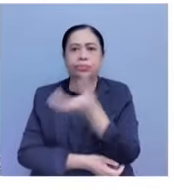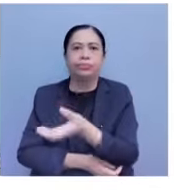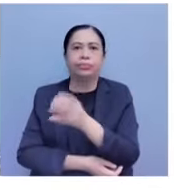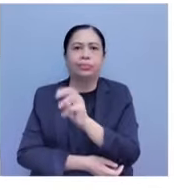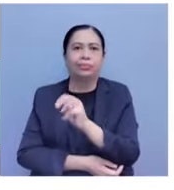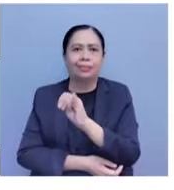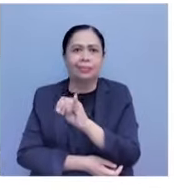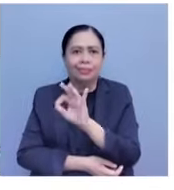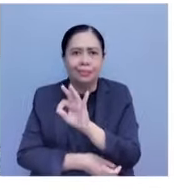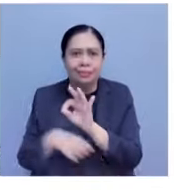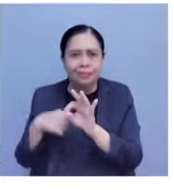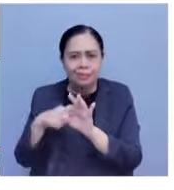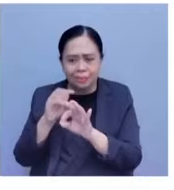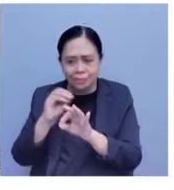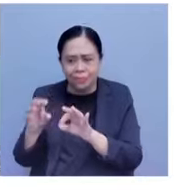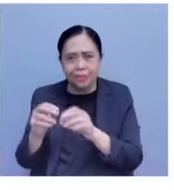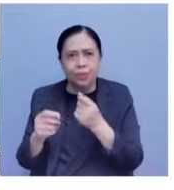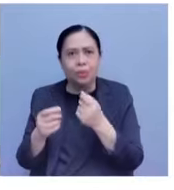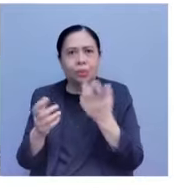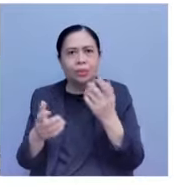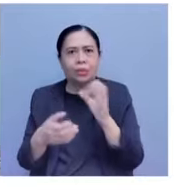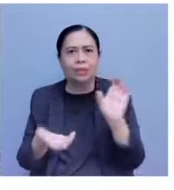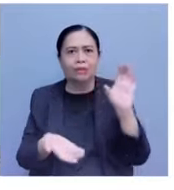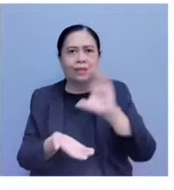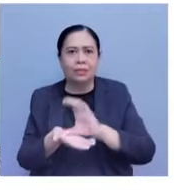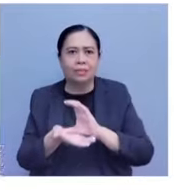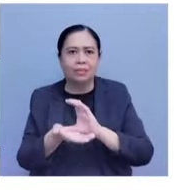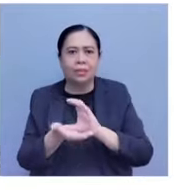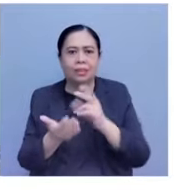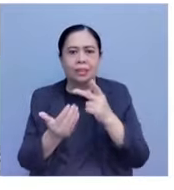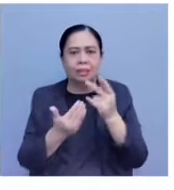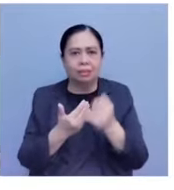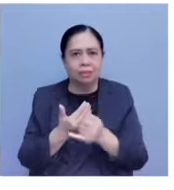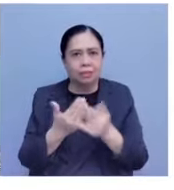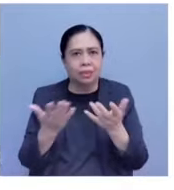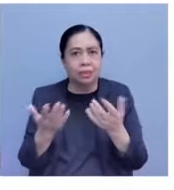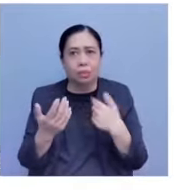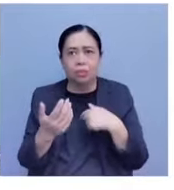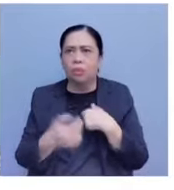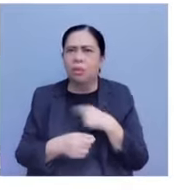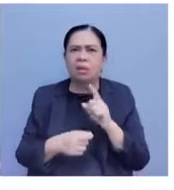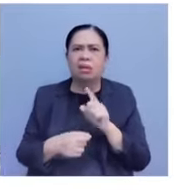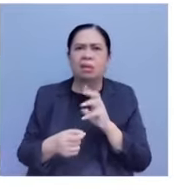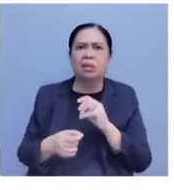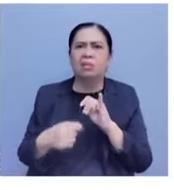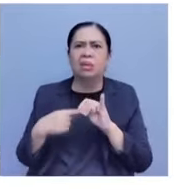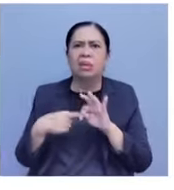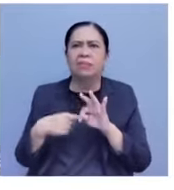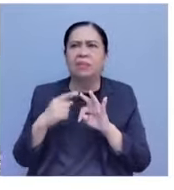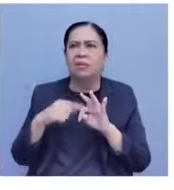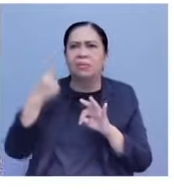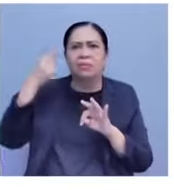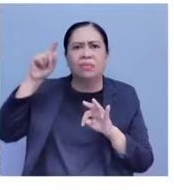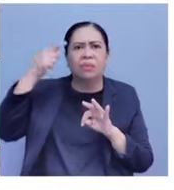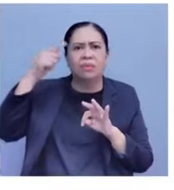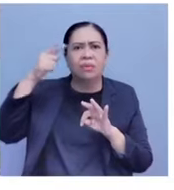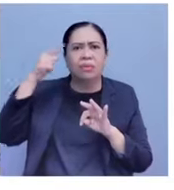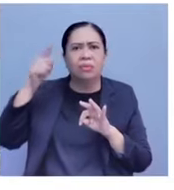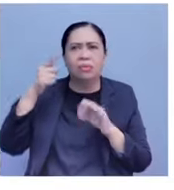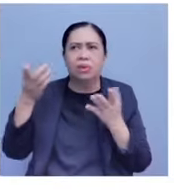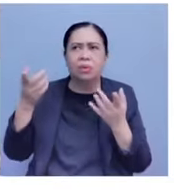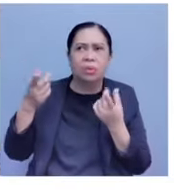an investment scheme called Maharlika that we are not aware what the government is